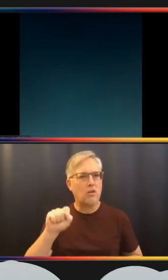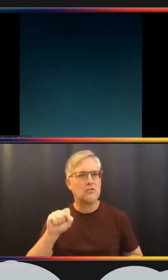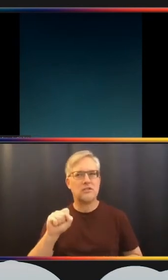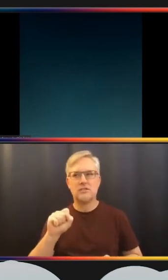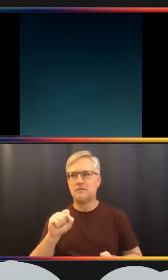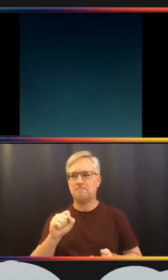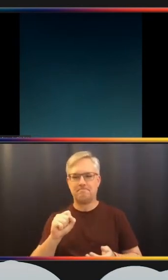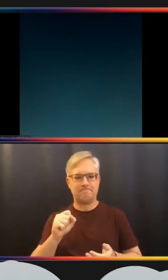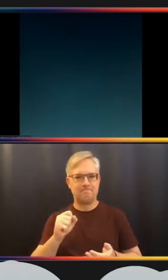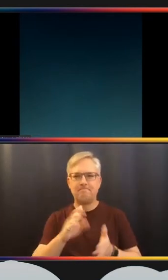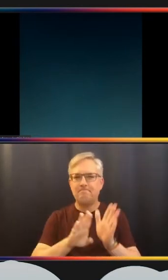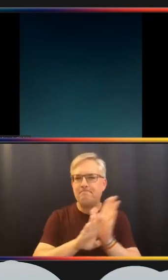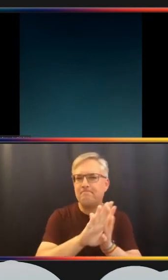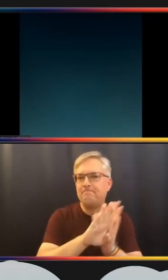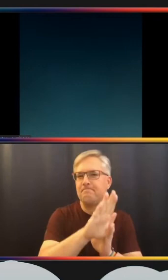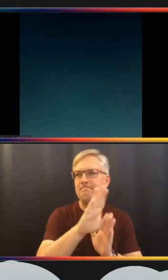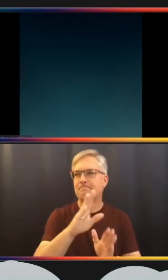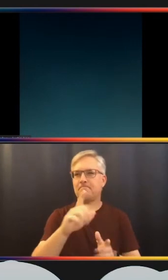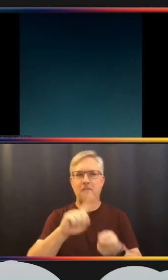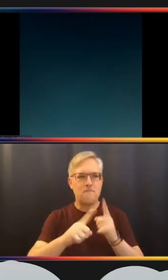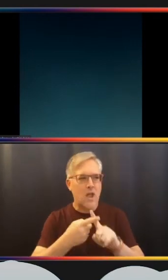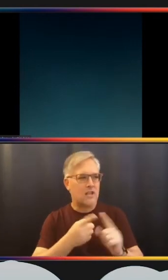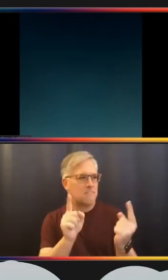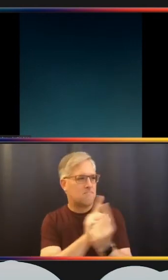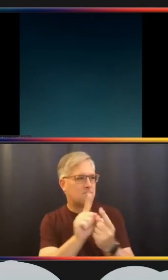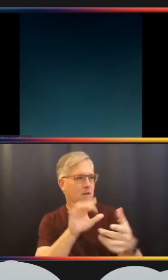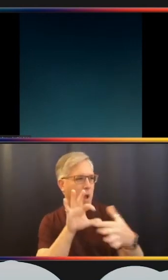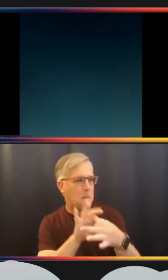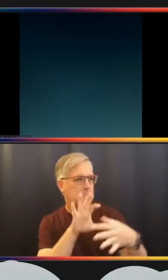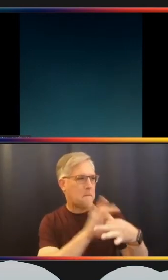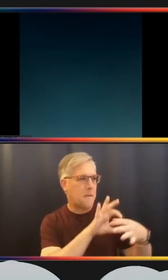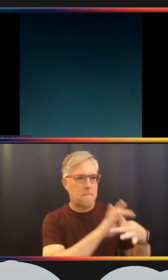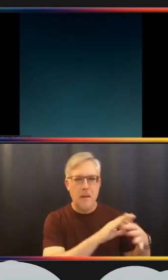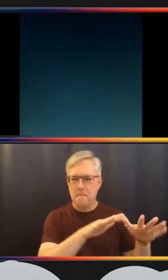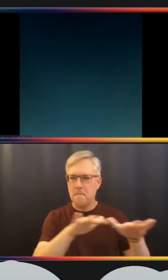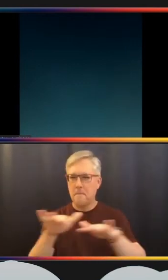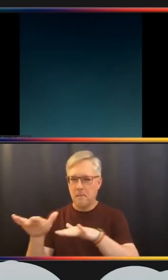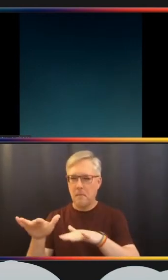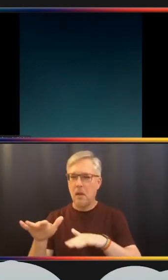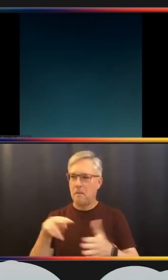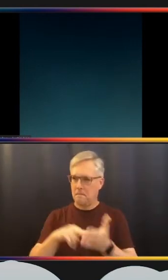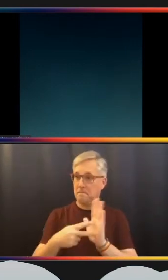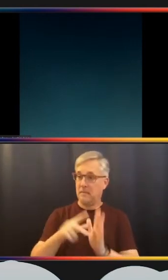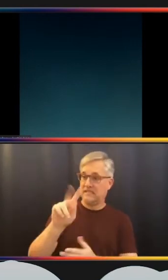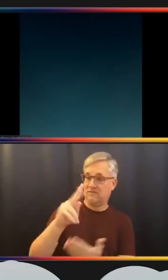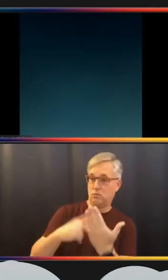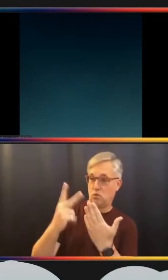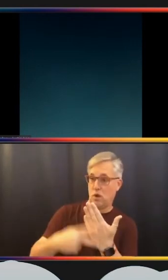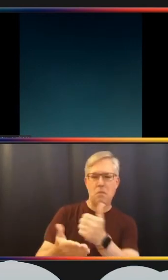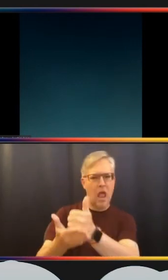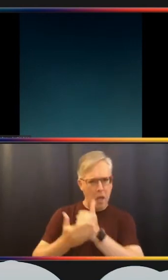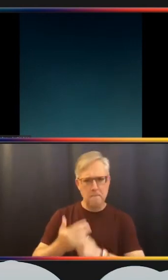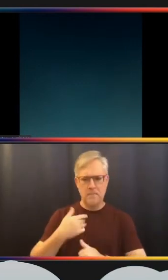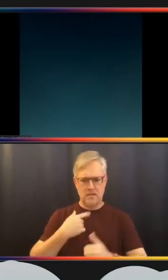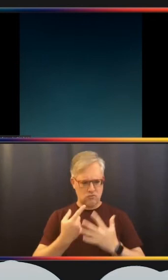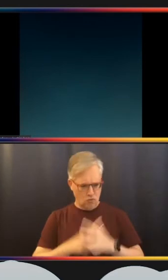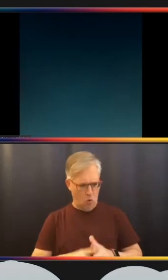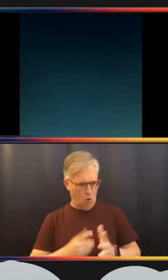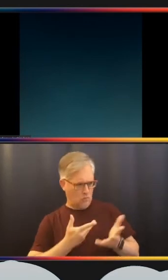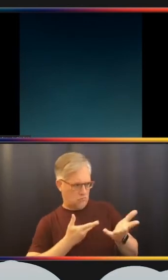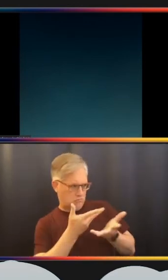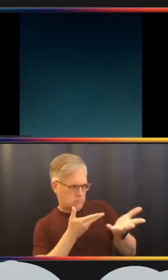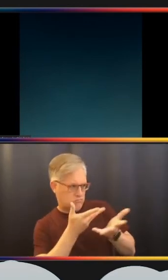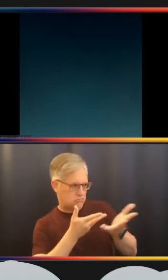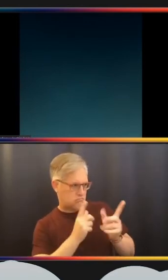I've formed. So it's definitely started a lot of conversations. It's definitely started a lot of my